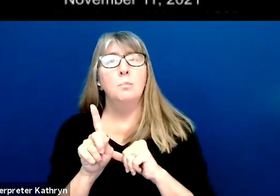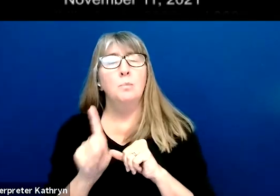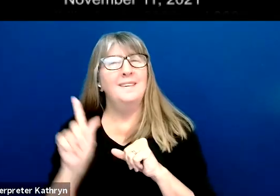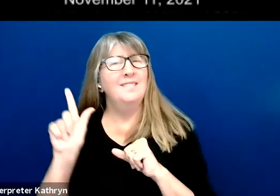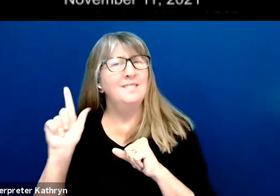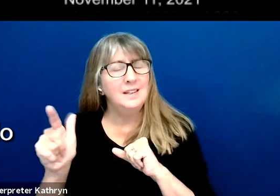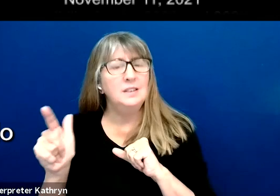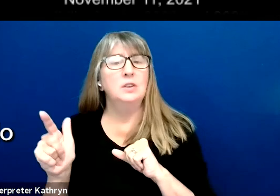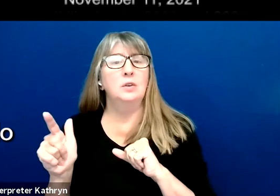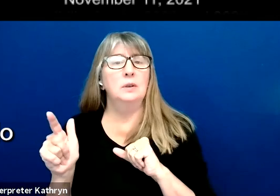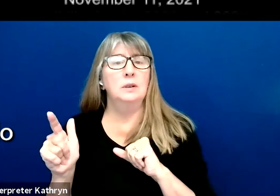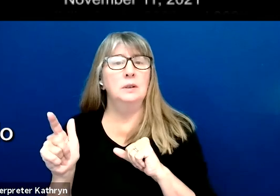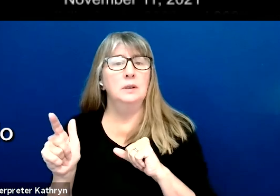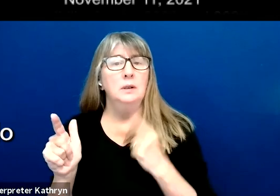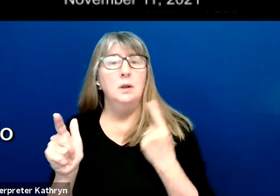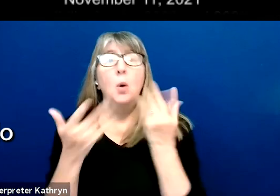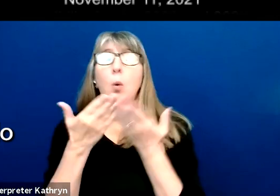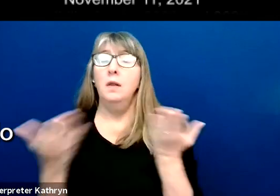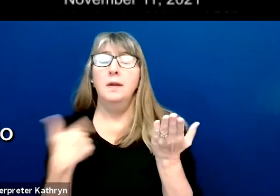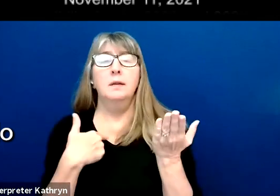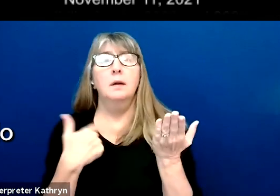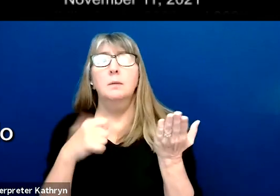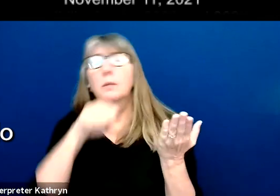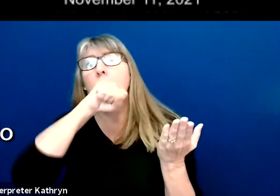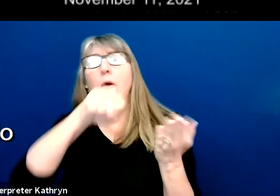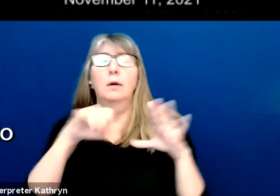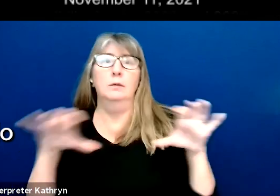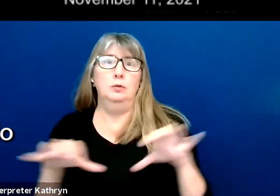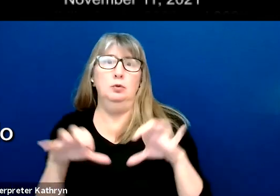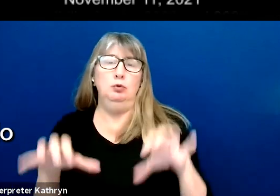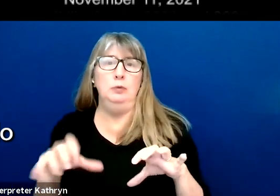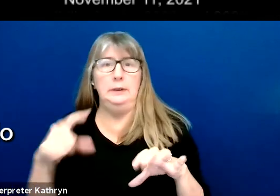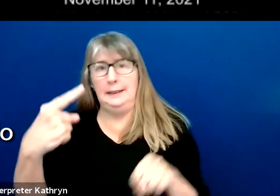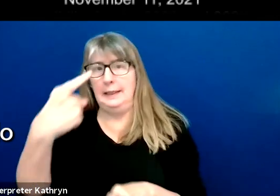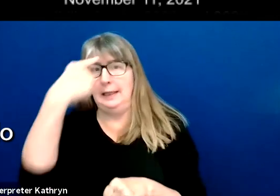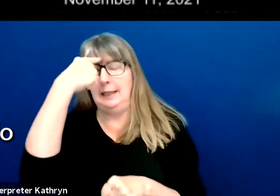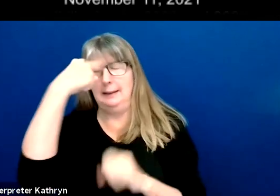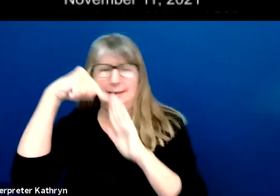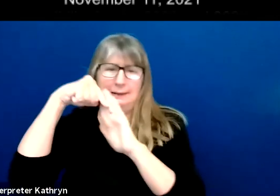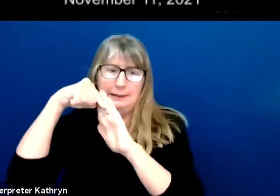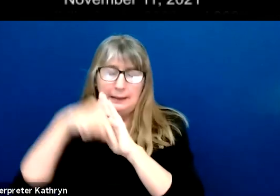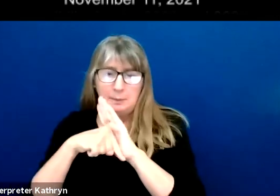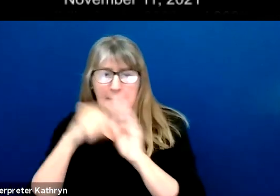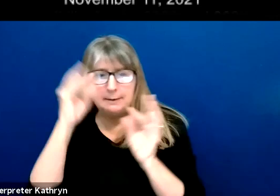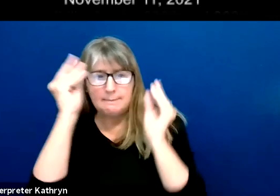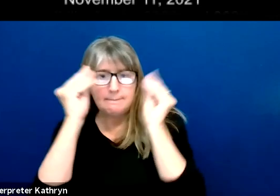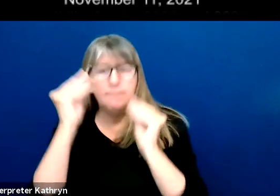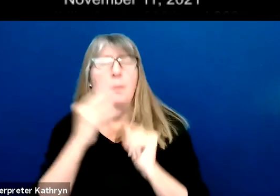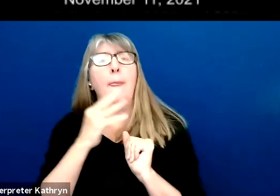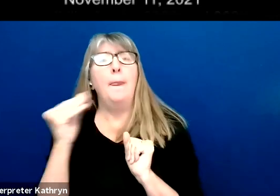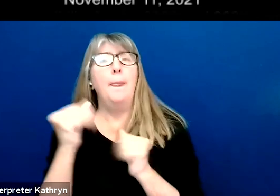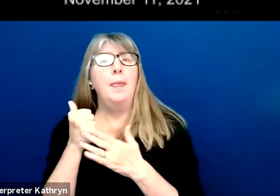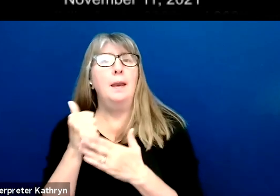eventually, one of the things that I would love to do is think deeply and